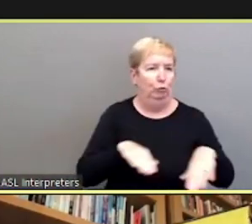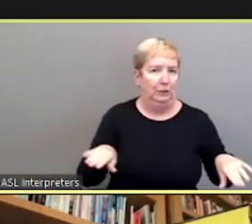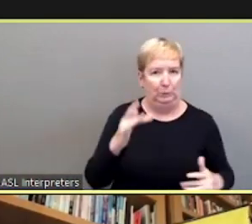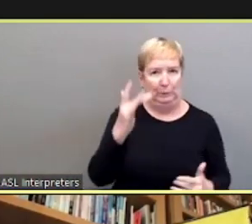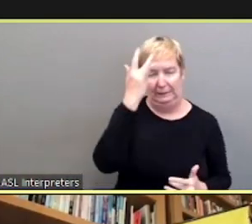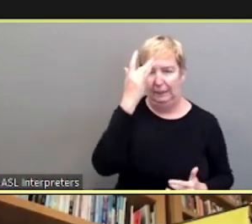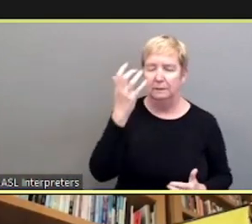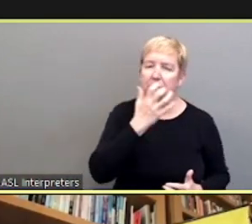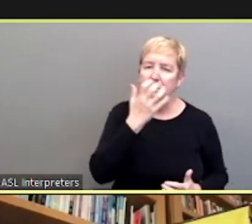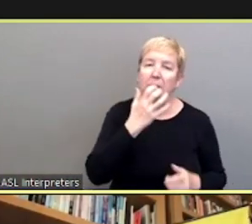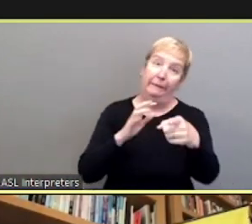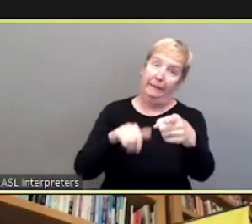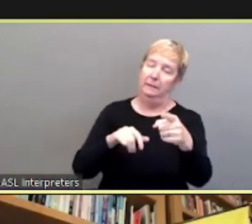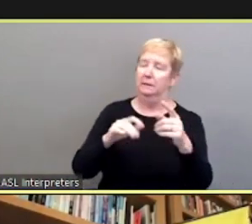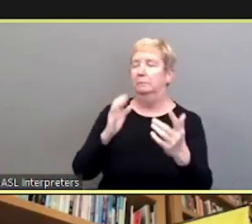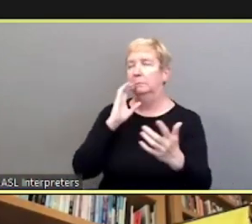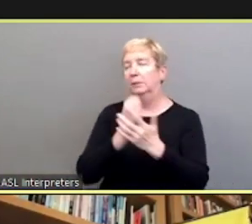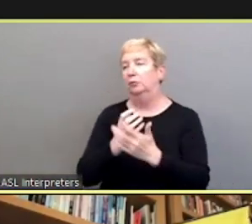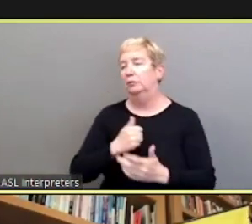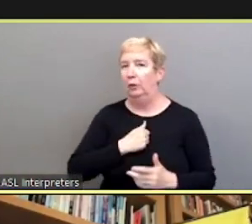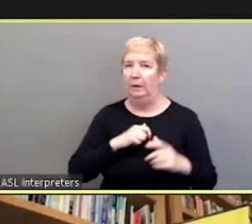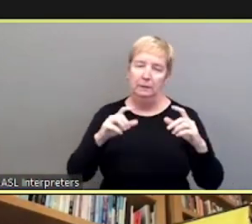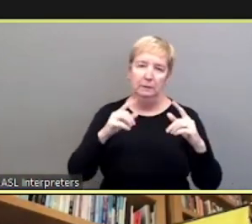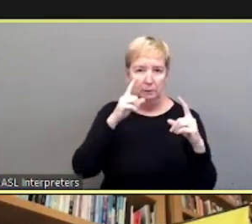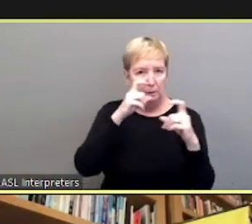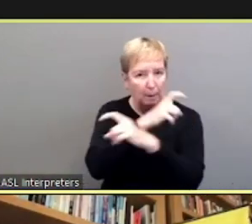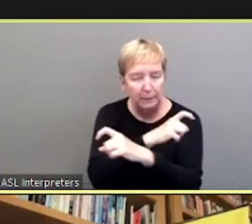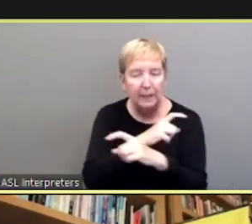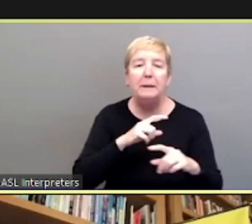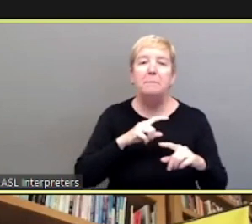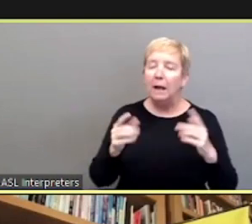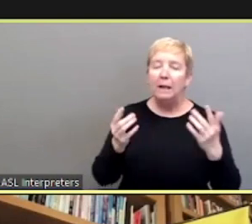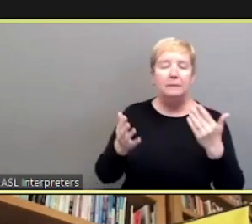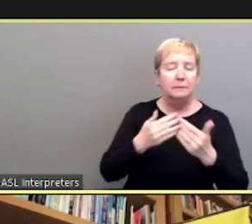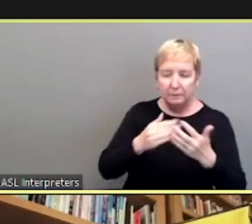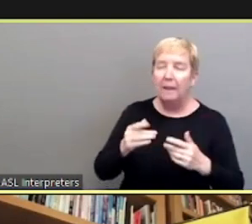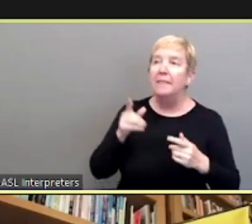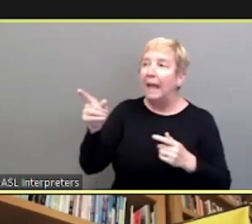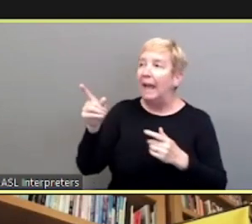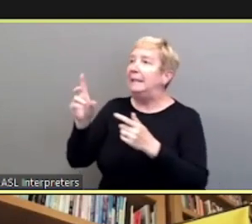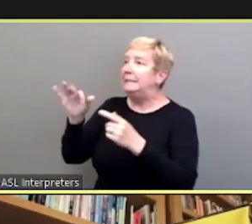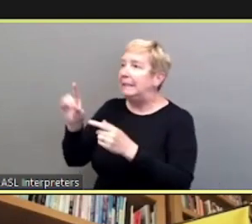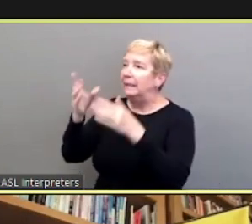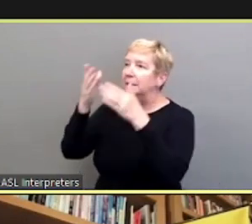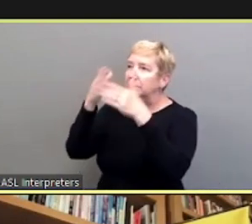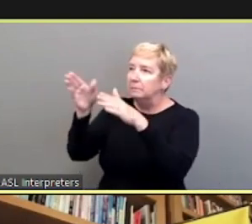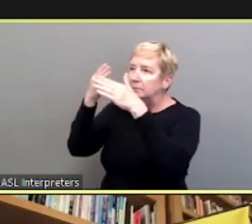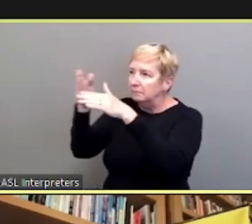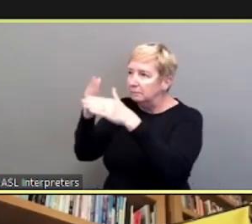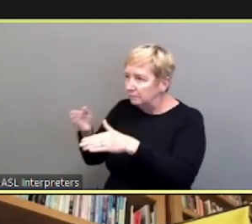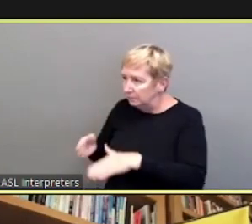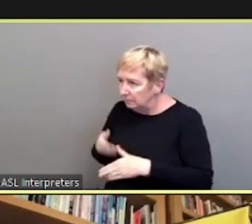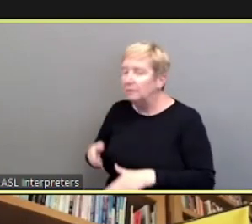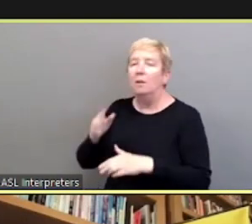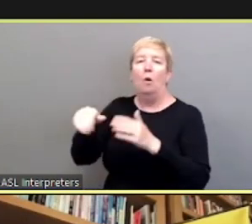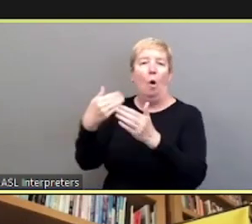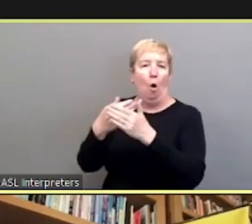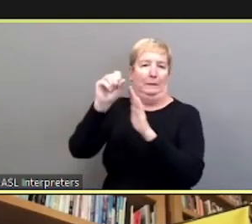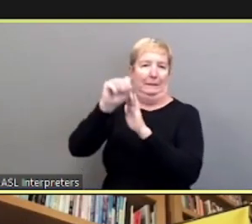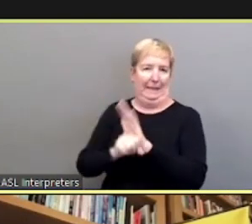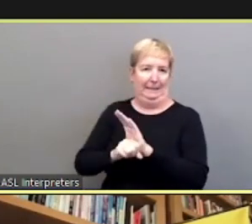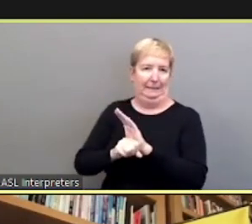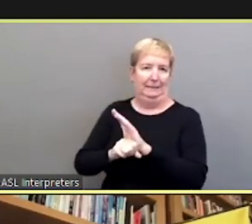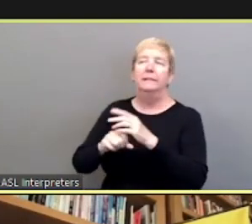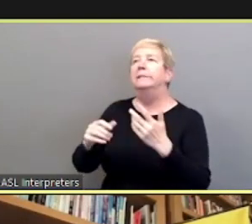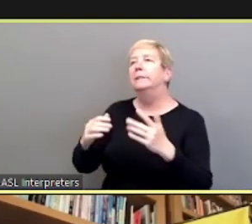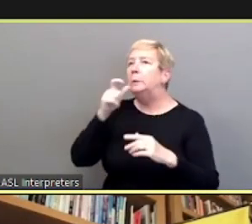little complicated, but basically they divided all the states in America up into 4 quartiles, from the highest vaccination